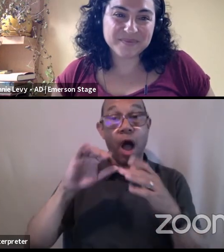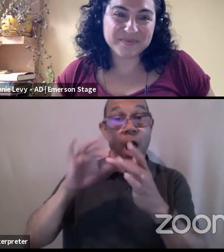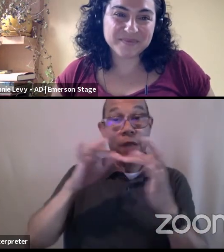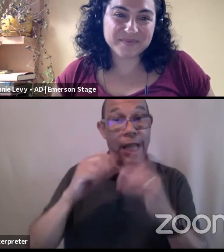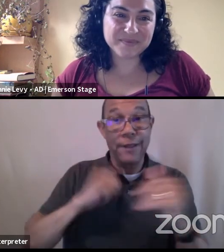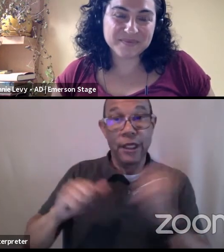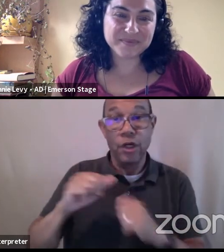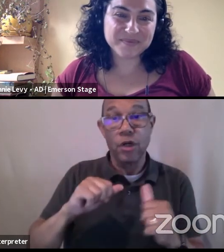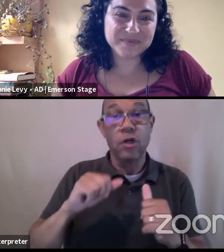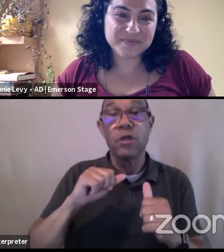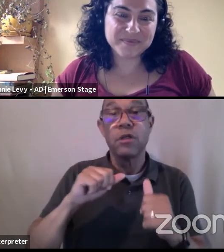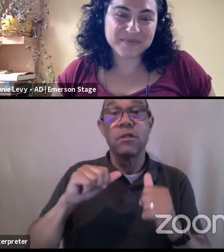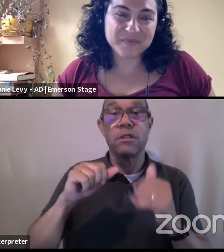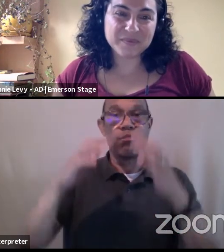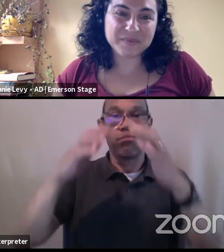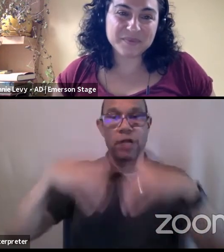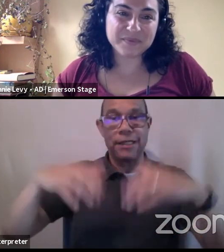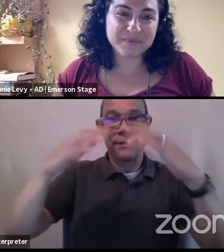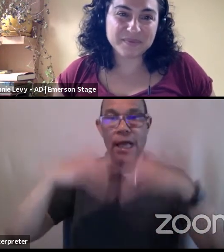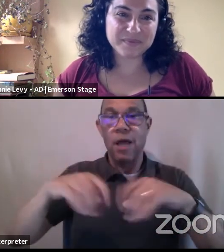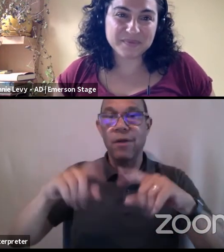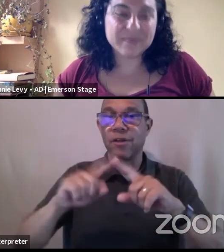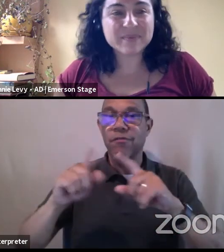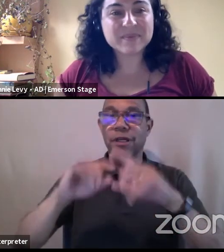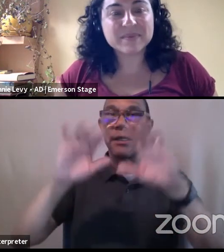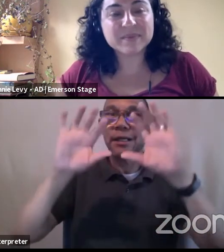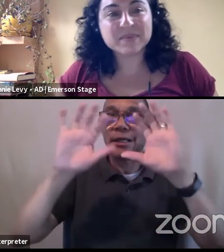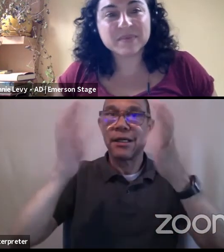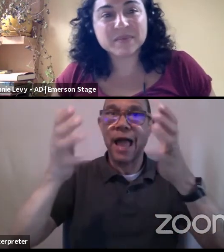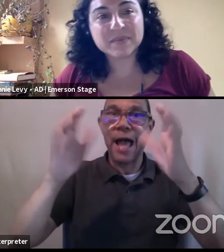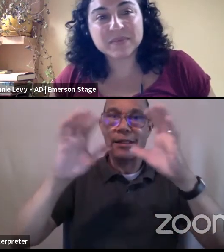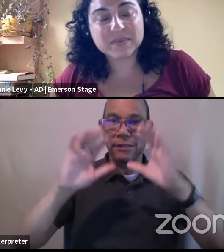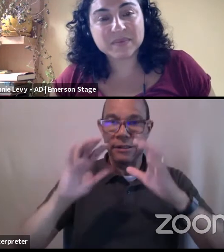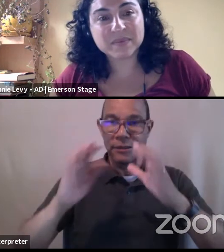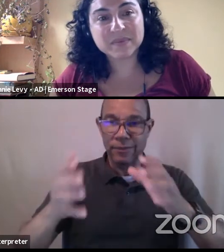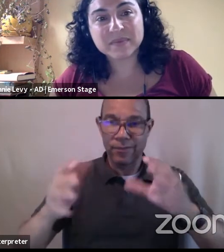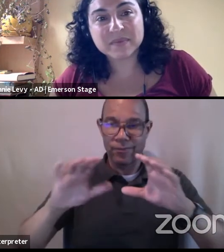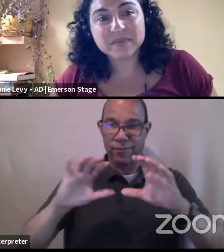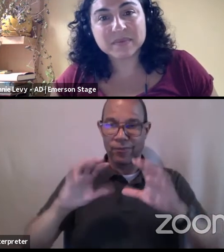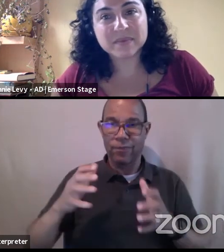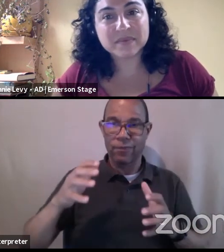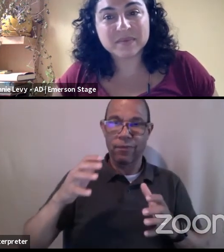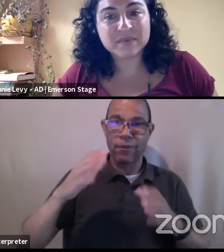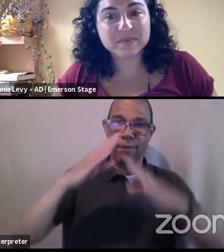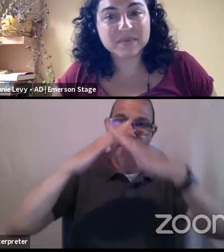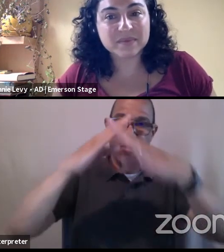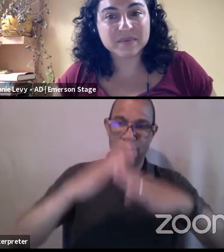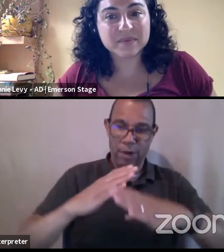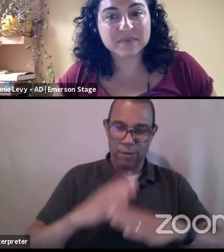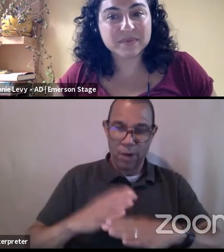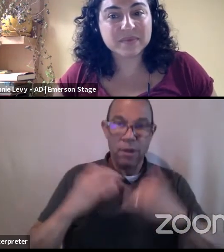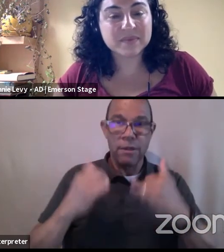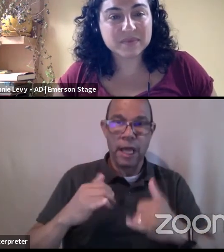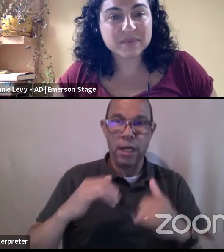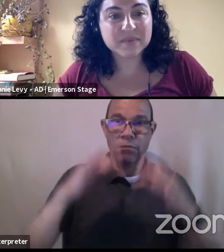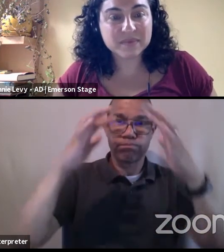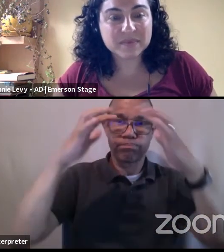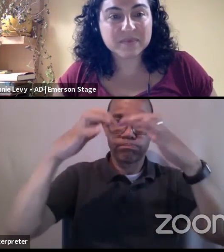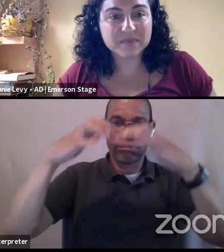especially in the West, you see not only class class barriers in theater, but also a very